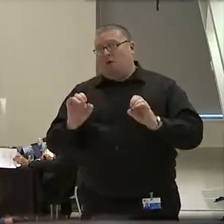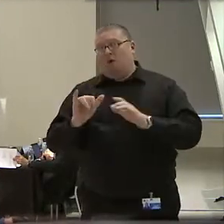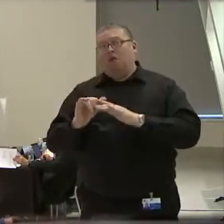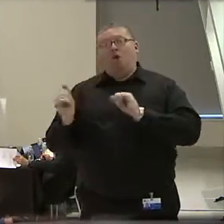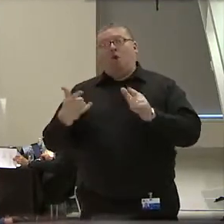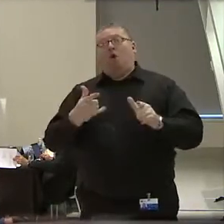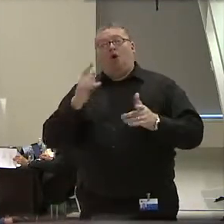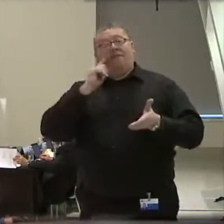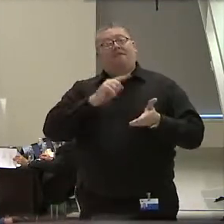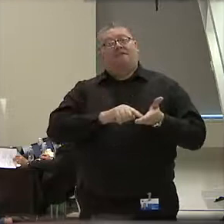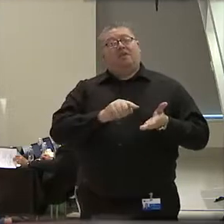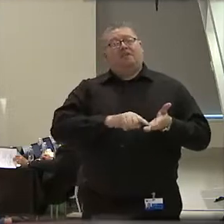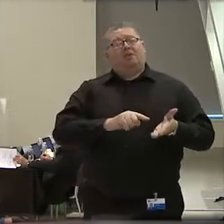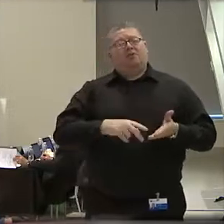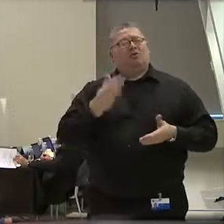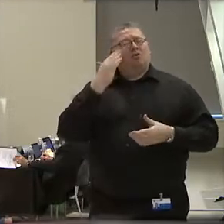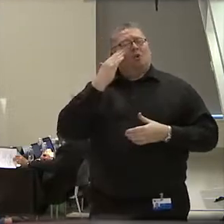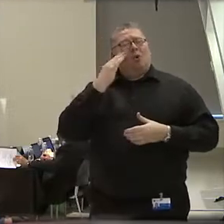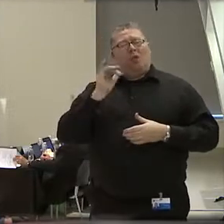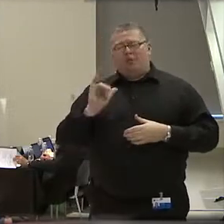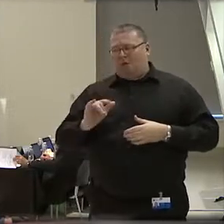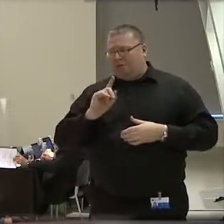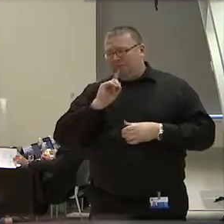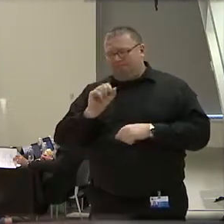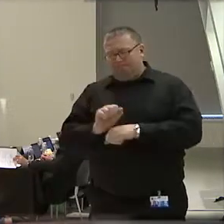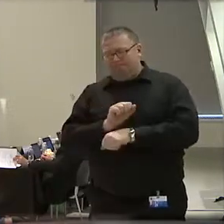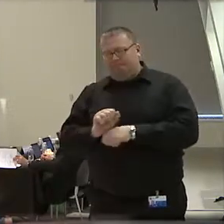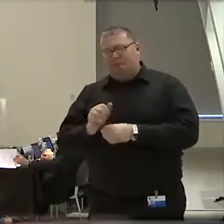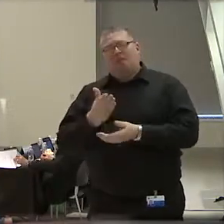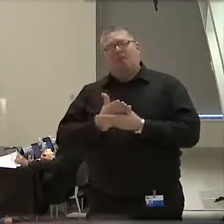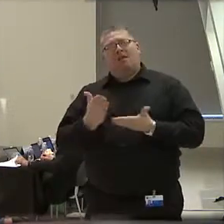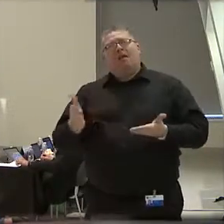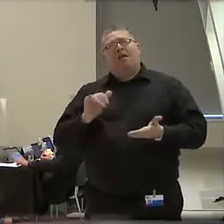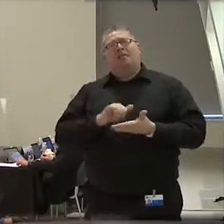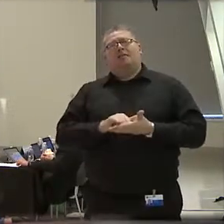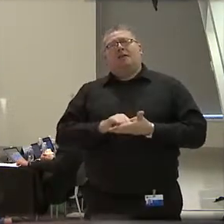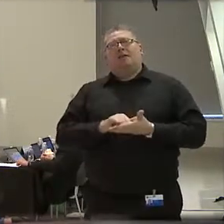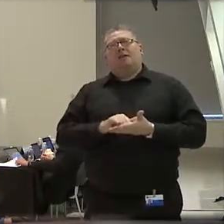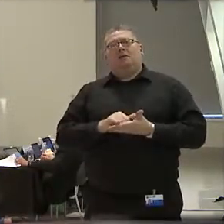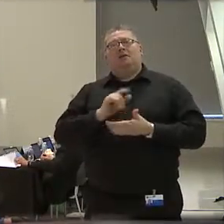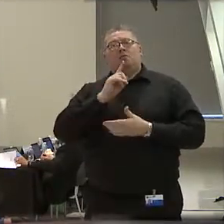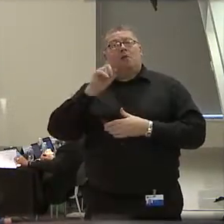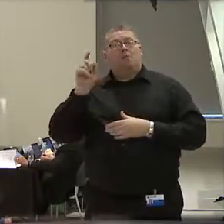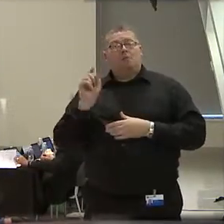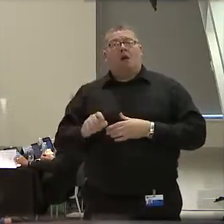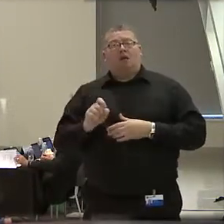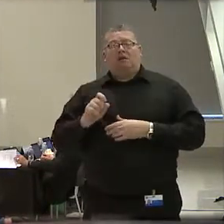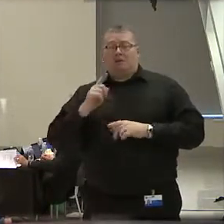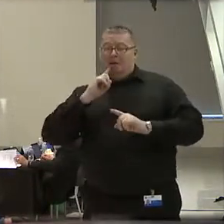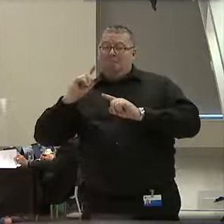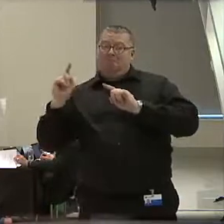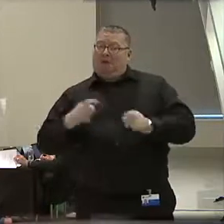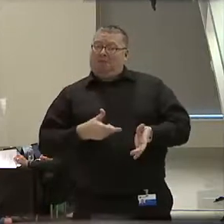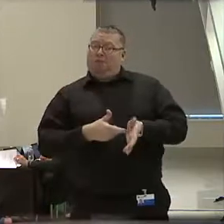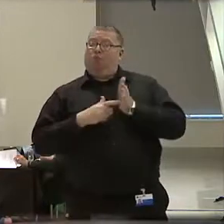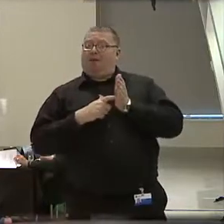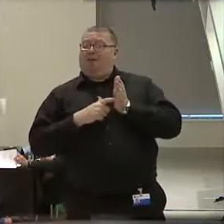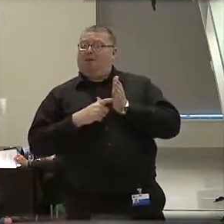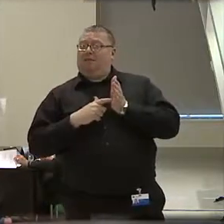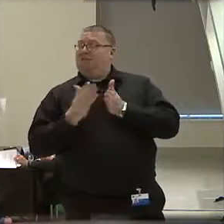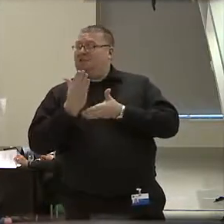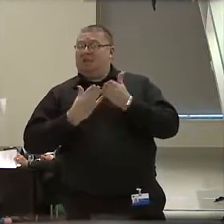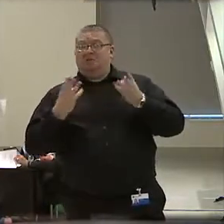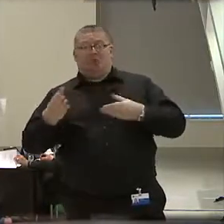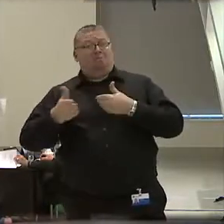investigation. These are things that have to be mandated in some way, and whether